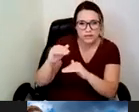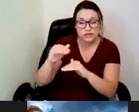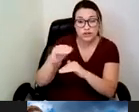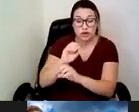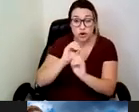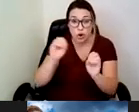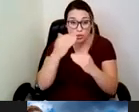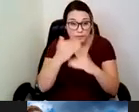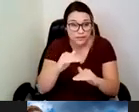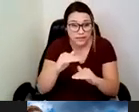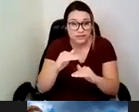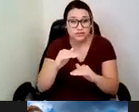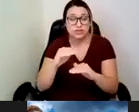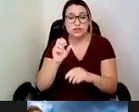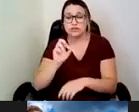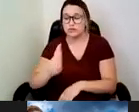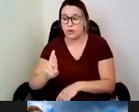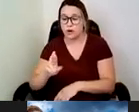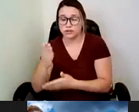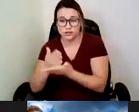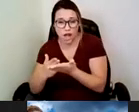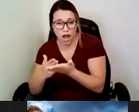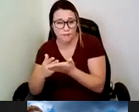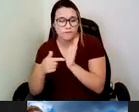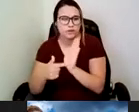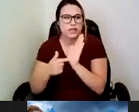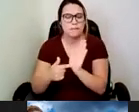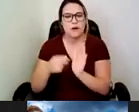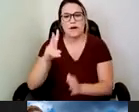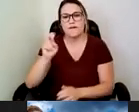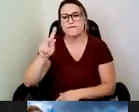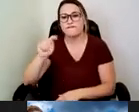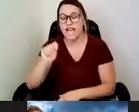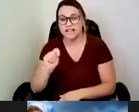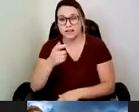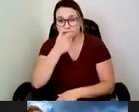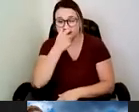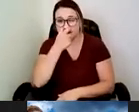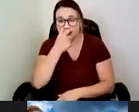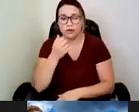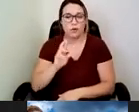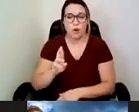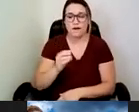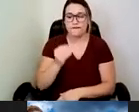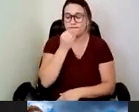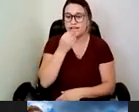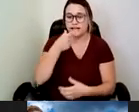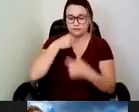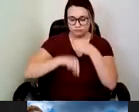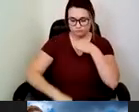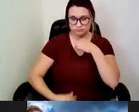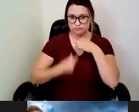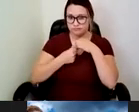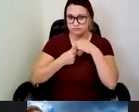such as I wouldn't want to be on a ventilator or I wouldn't want a feeding tube? Or am I truly in that hospice area of comfort